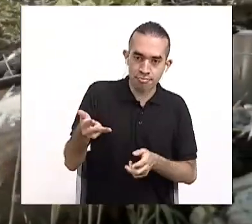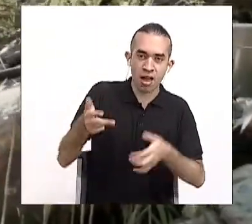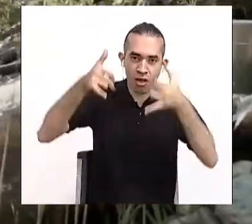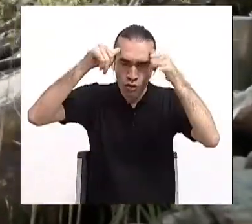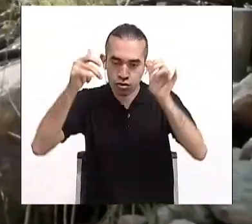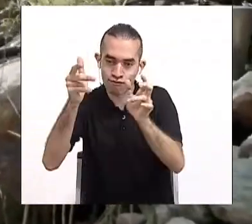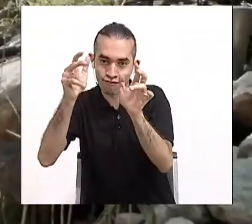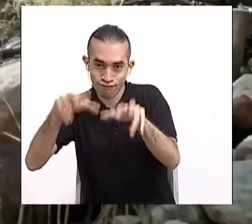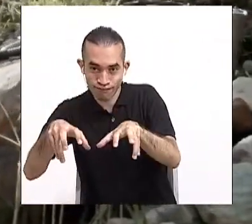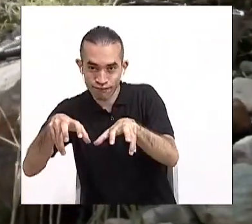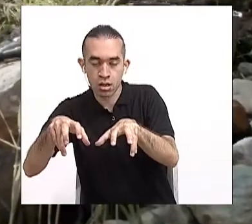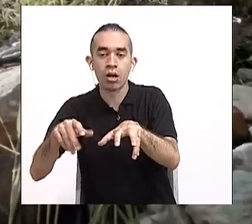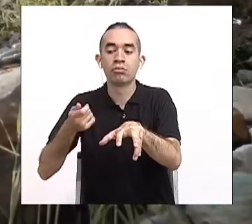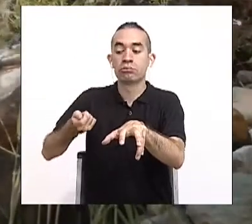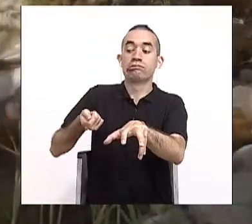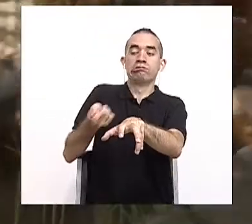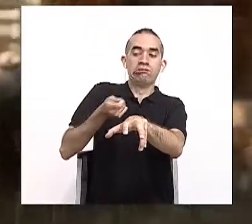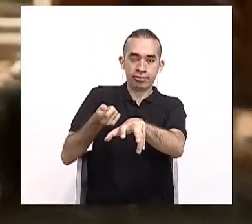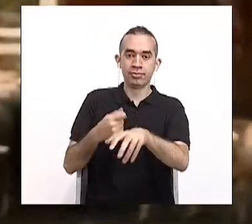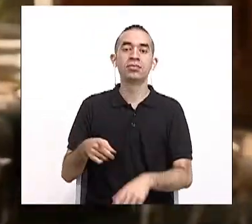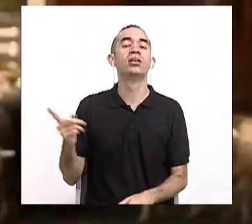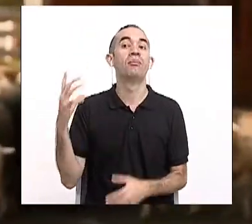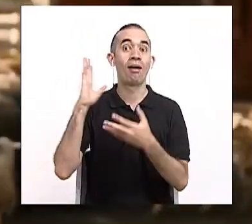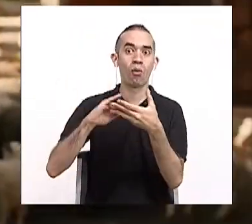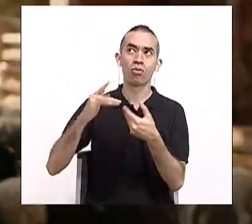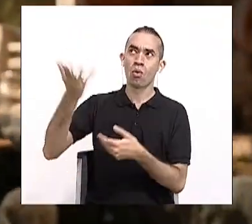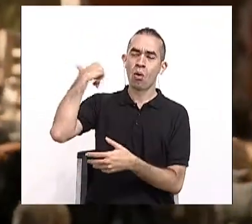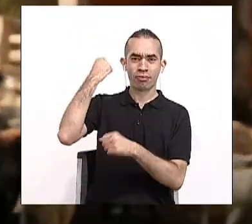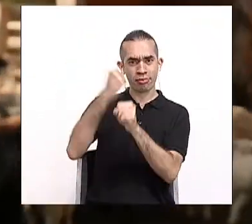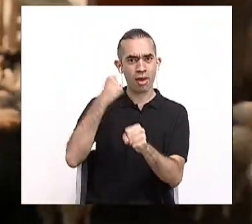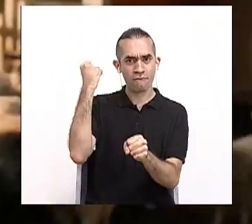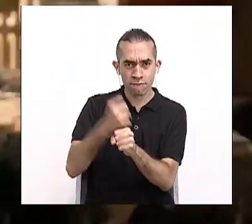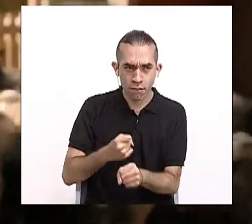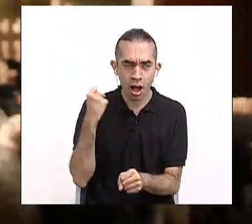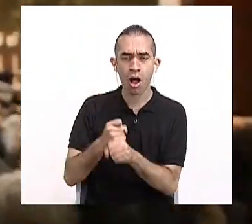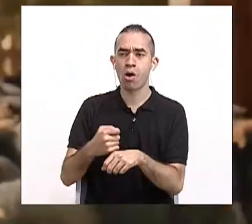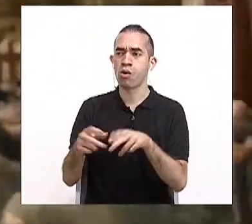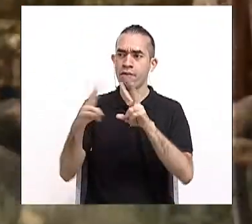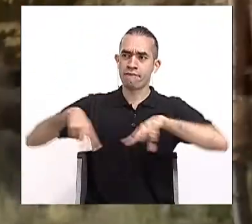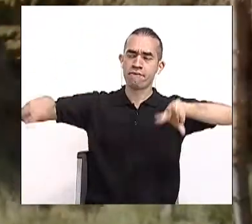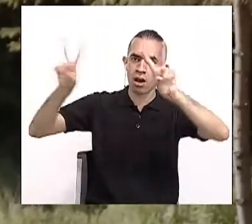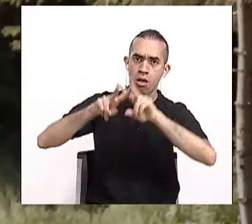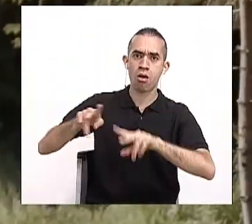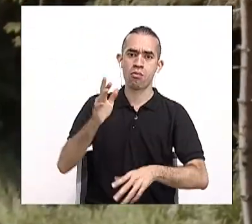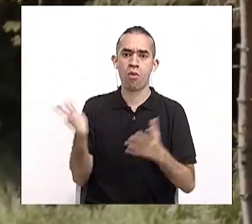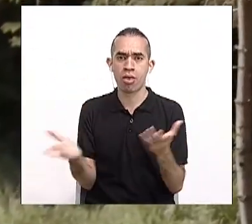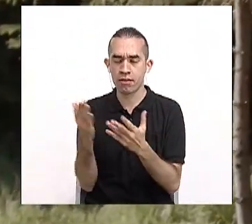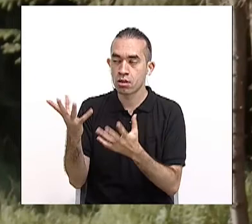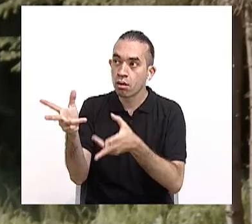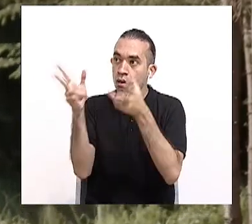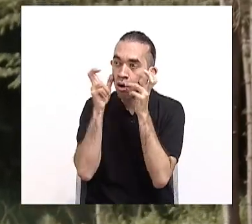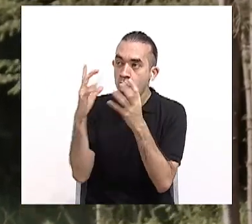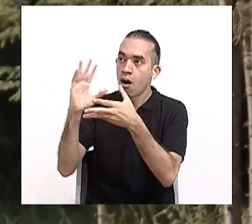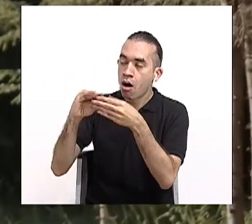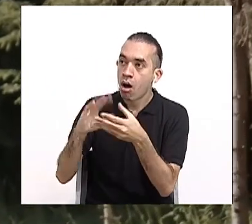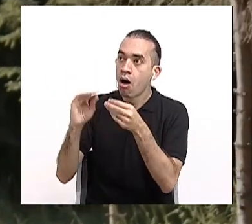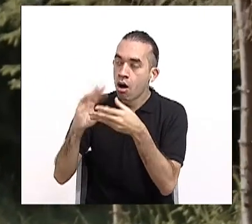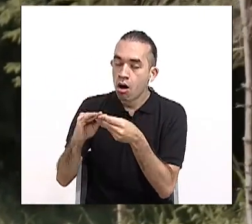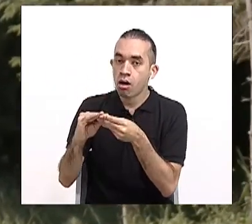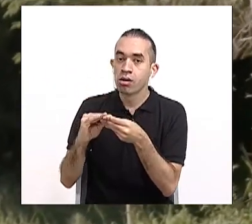grandpa is 89 years old and he's an ox herd. An ox herd is a person who guides the